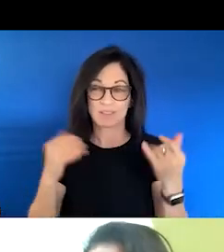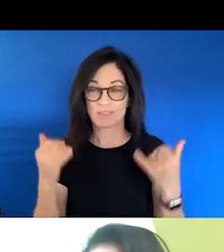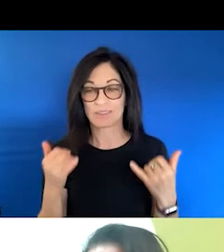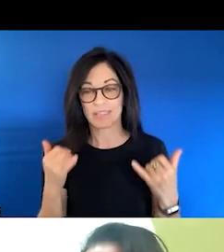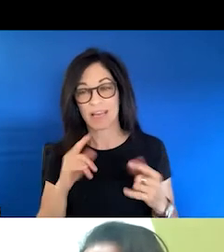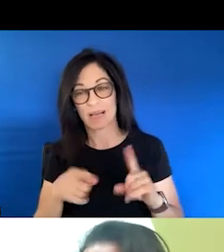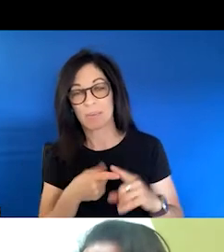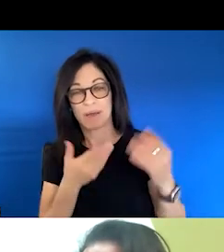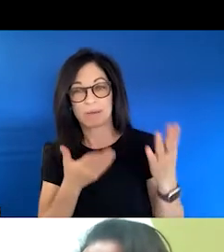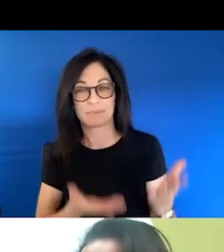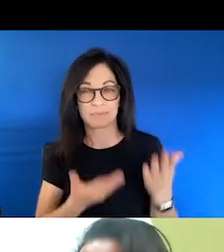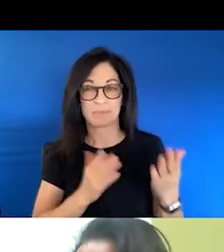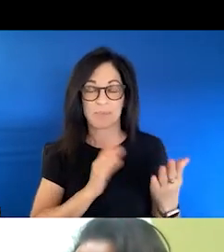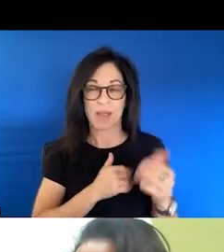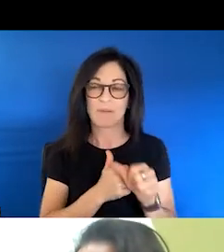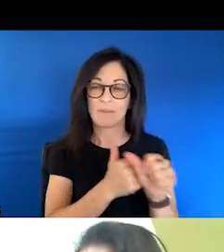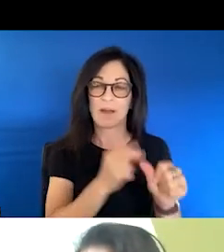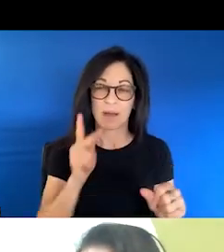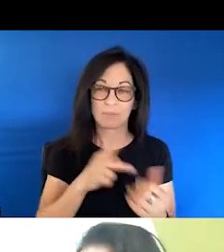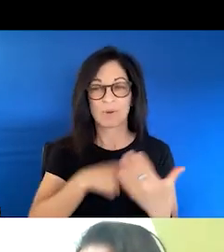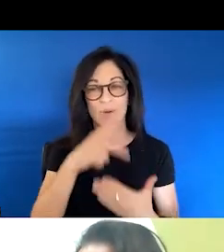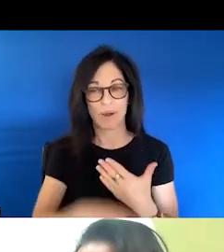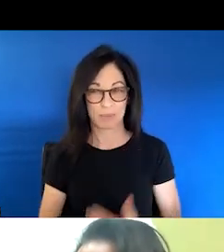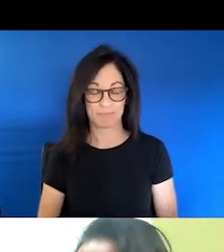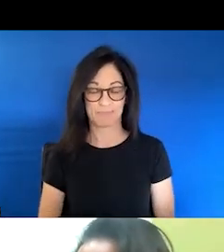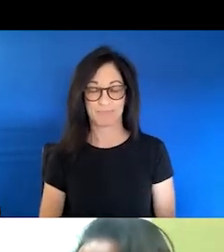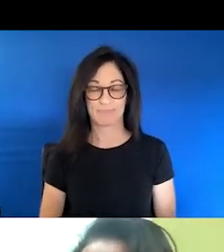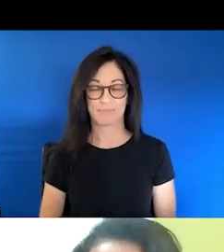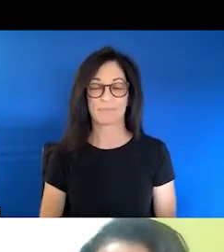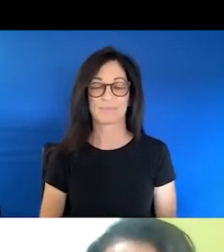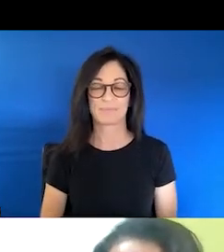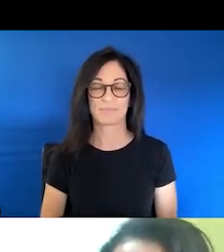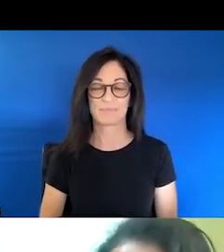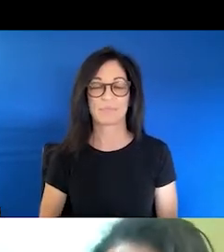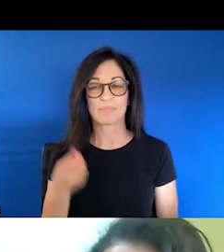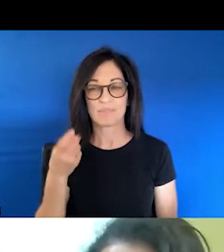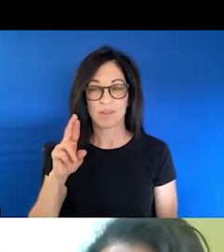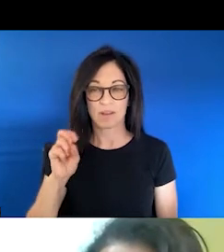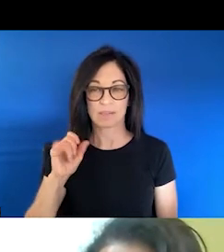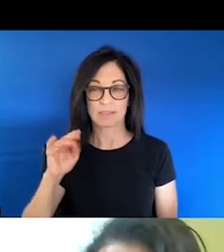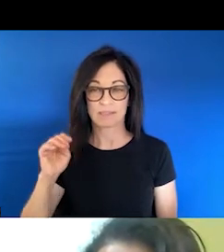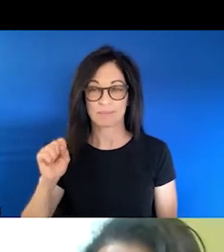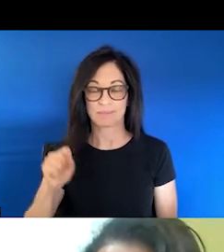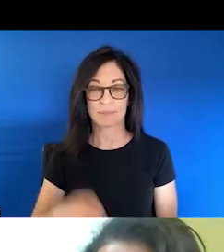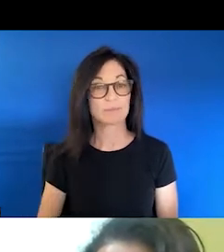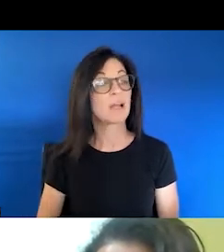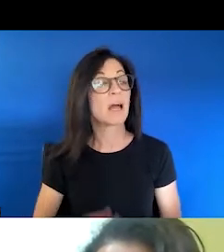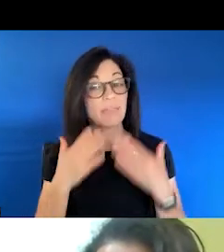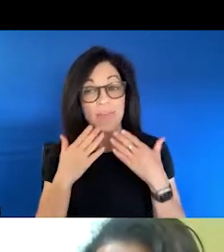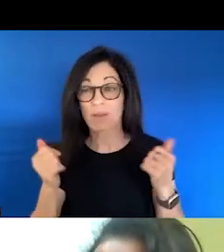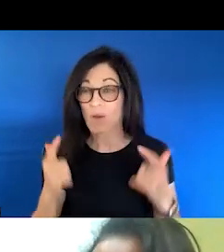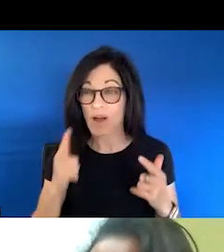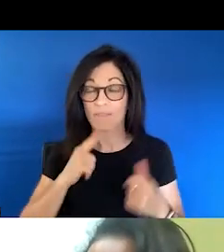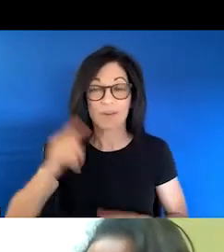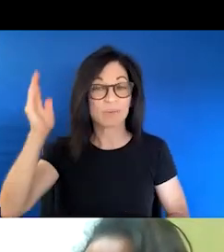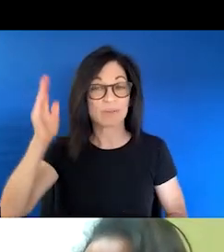our follow-up program. Well, thank you all for that phenomenal presentation. And my apologies go out to